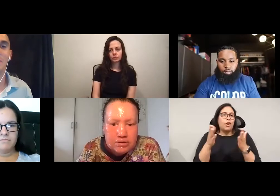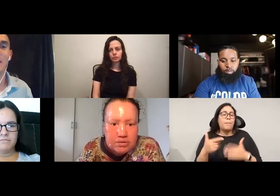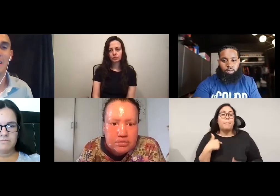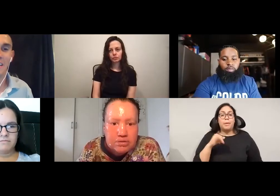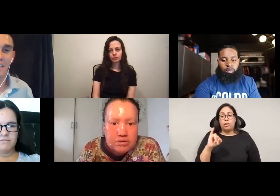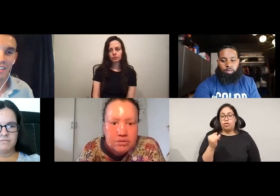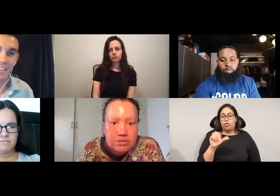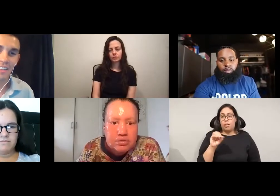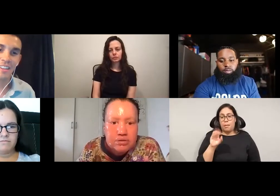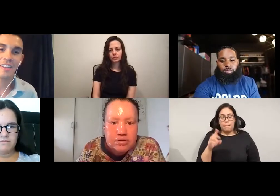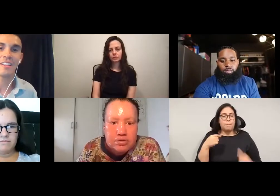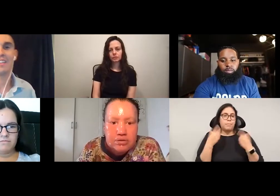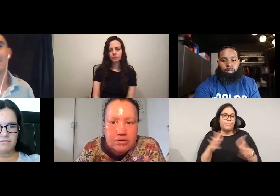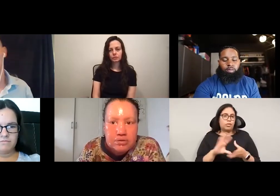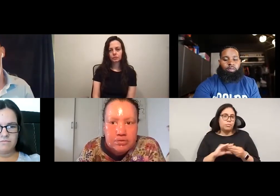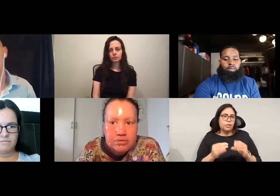I'm done speaking.